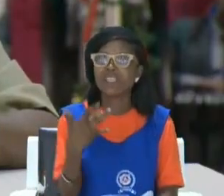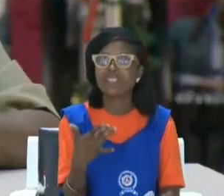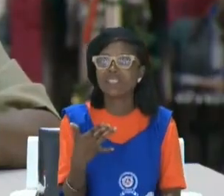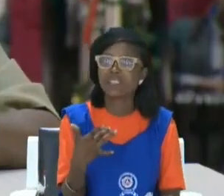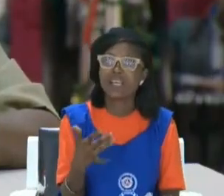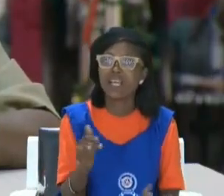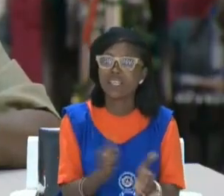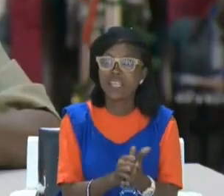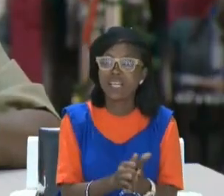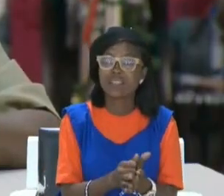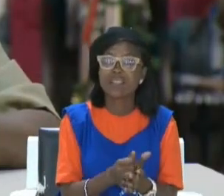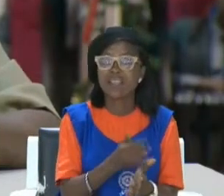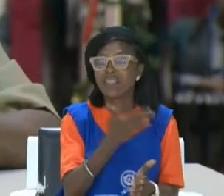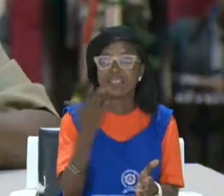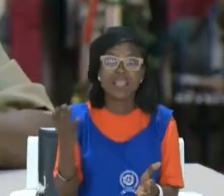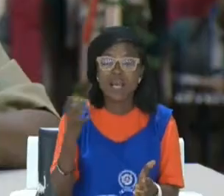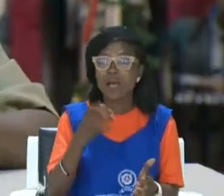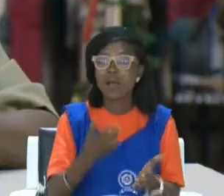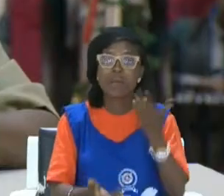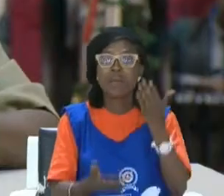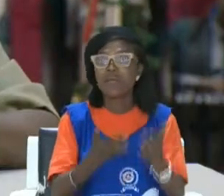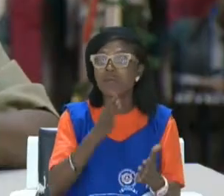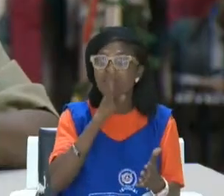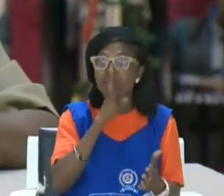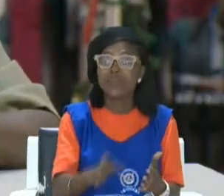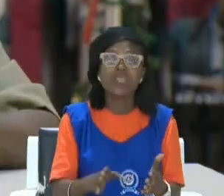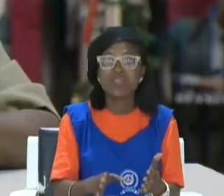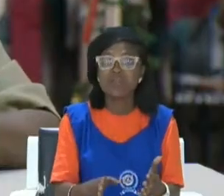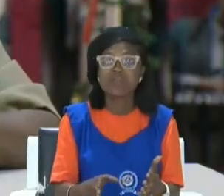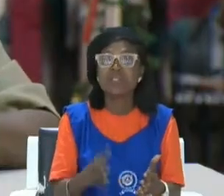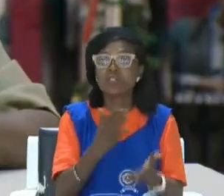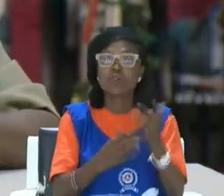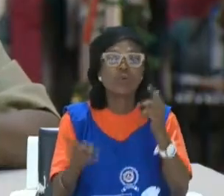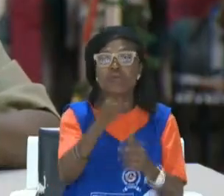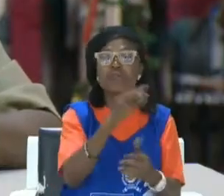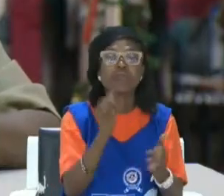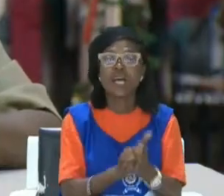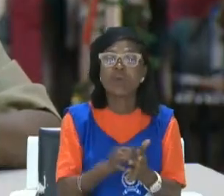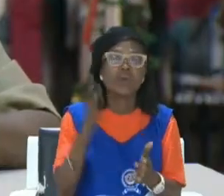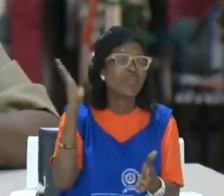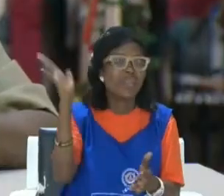that there might be some of us who will never taste death.